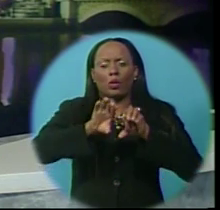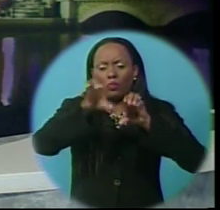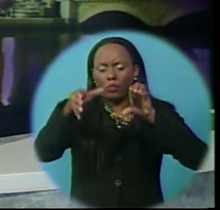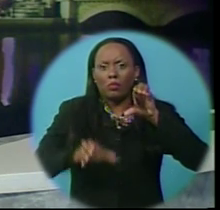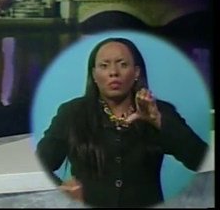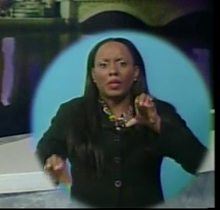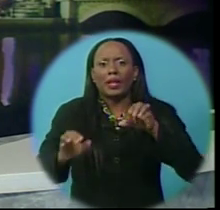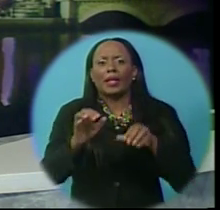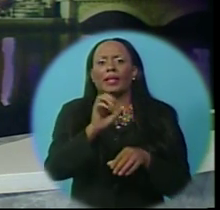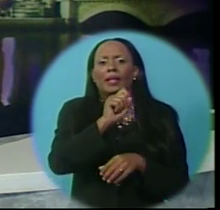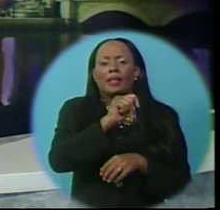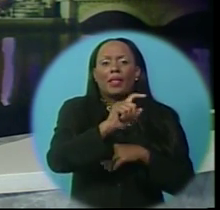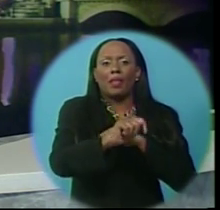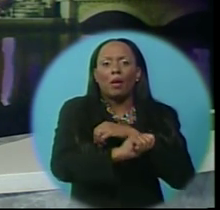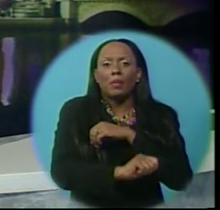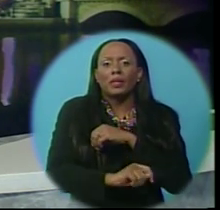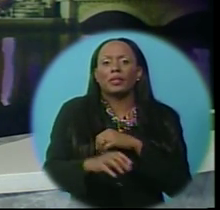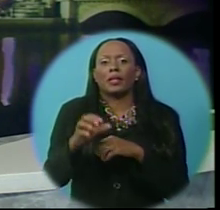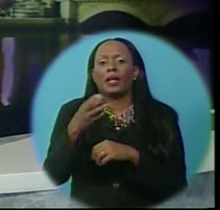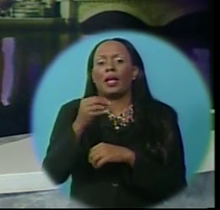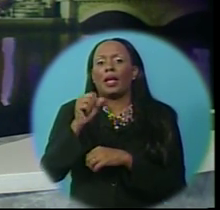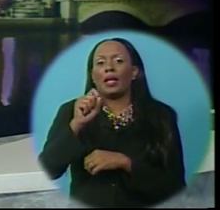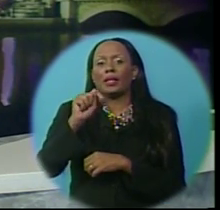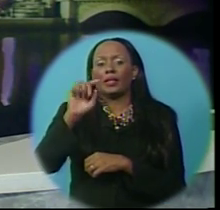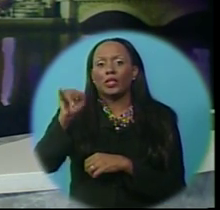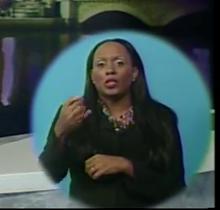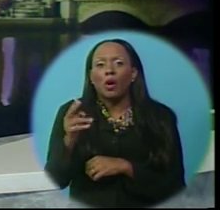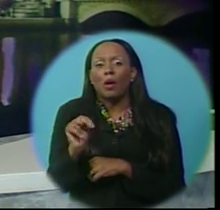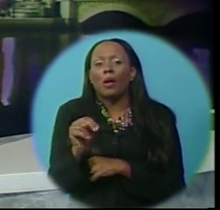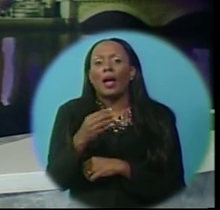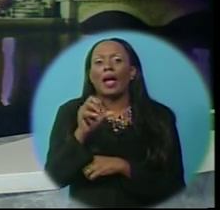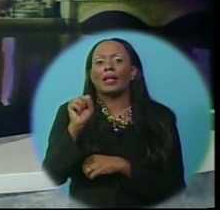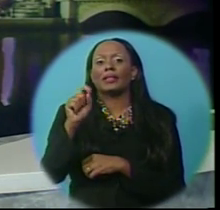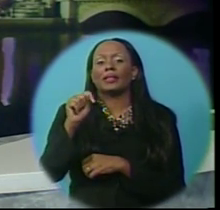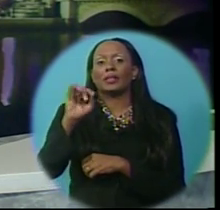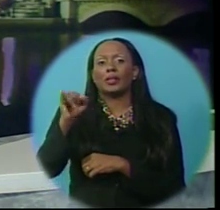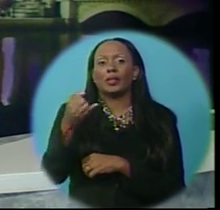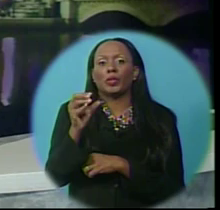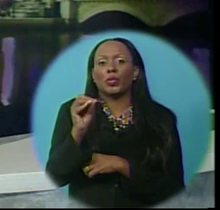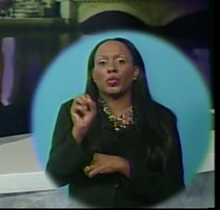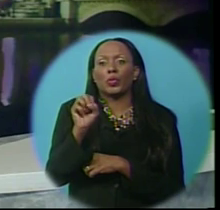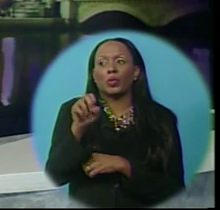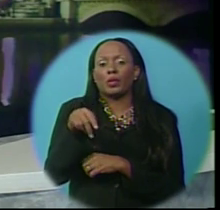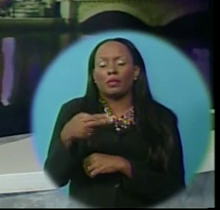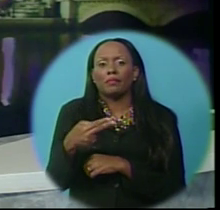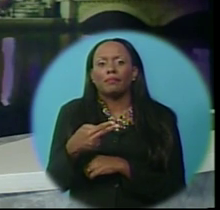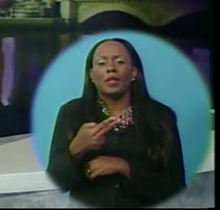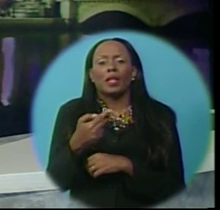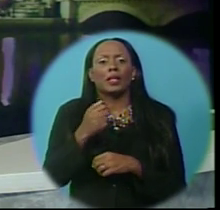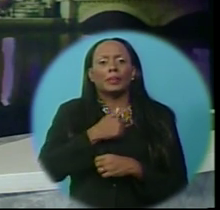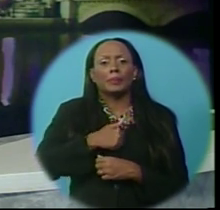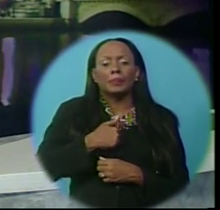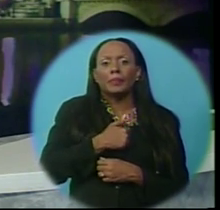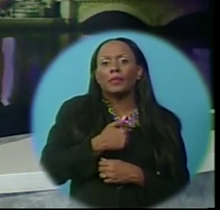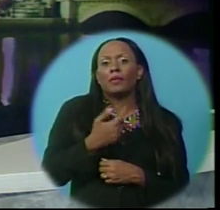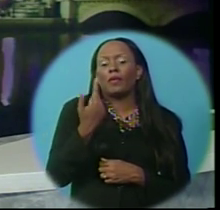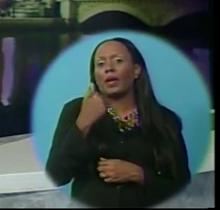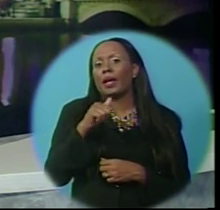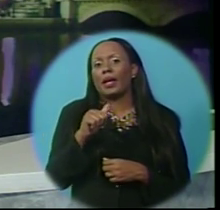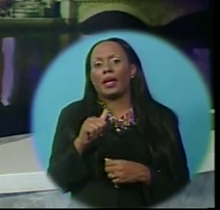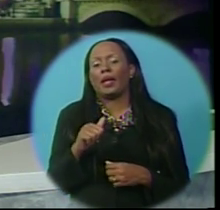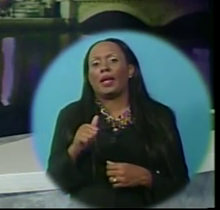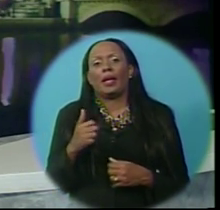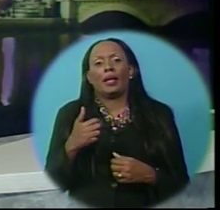Thomas, Pool, St. John, and Tent Bay, St. Joseph between Monday and Tuesday. The authority is apologizing for the